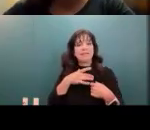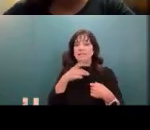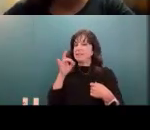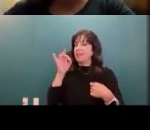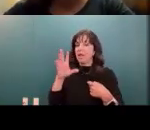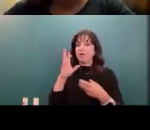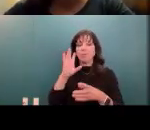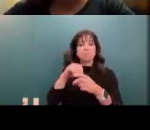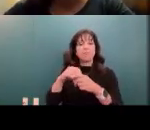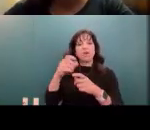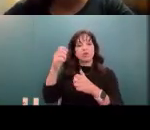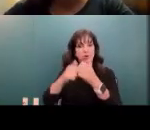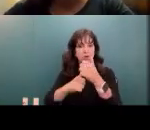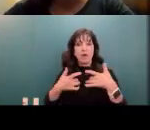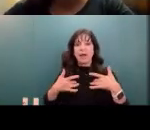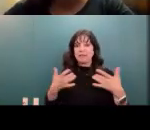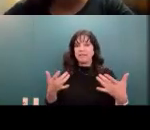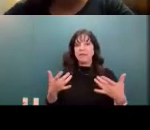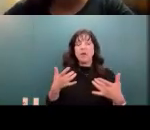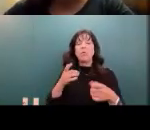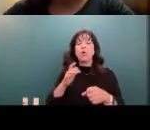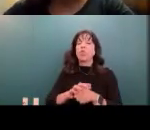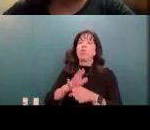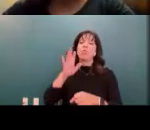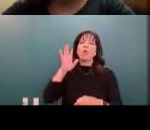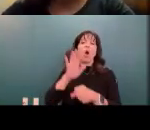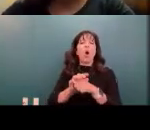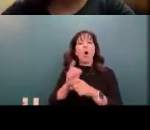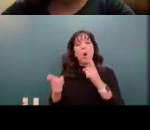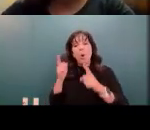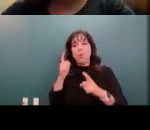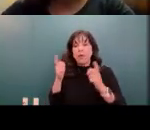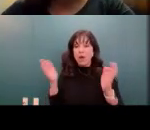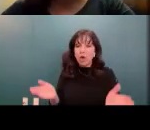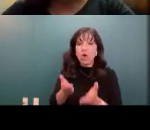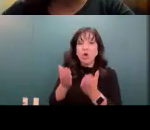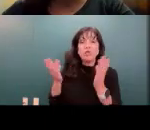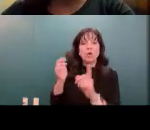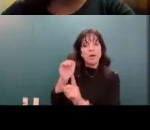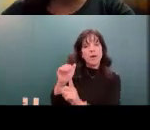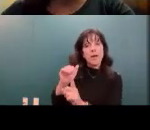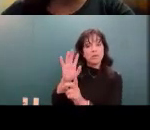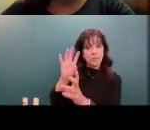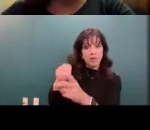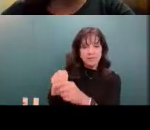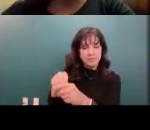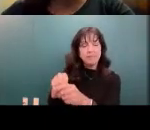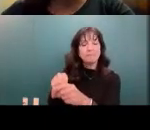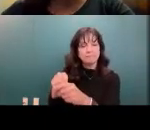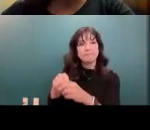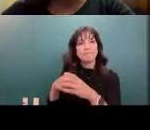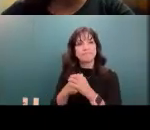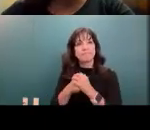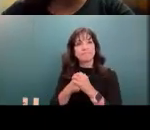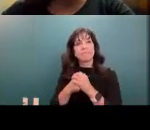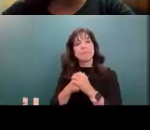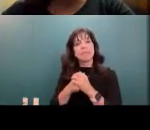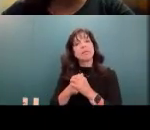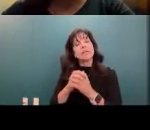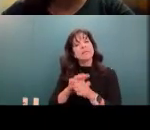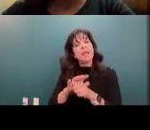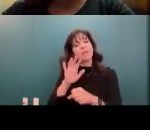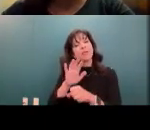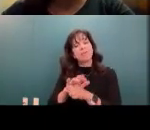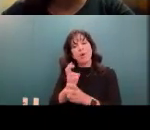participate in structured activities and will throw a tantrum when encouraged or prompted to participate. And the tantrums are pretty hard